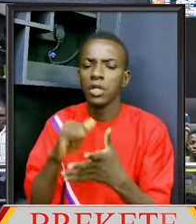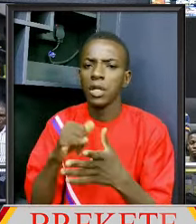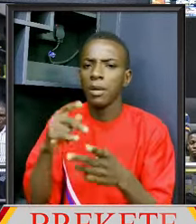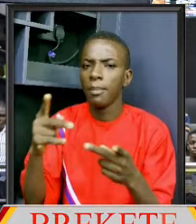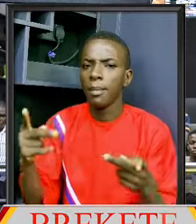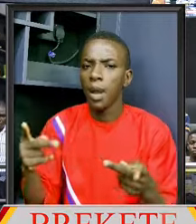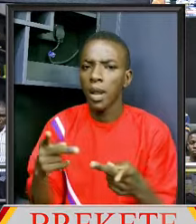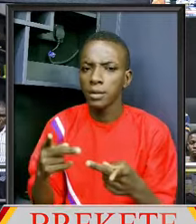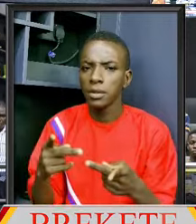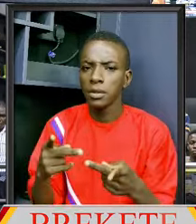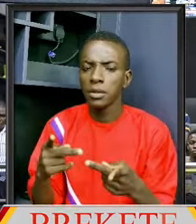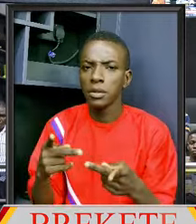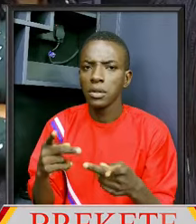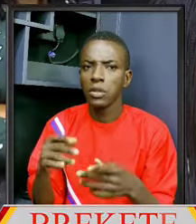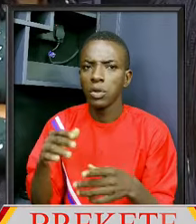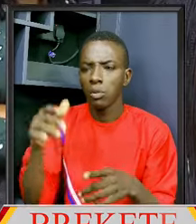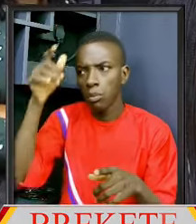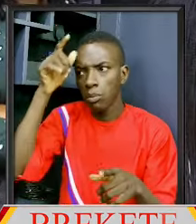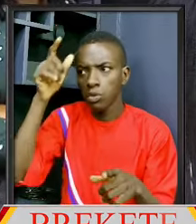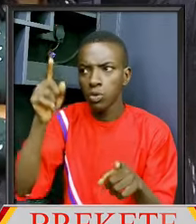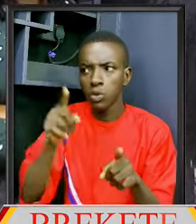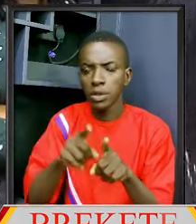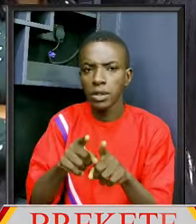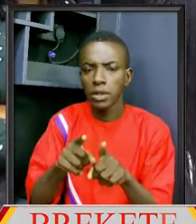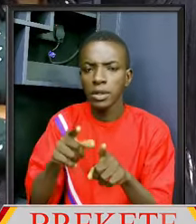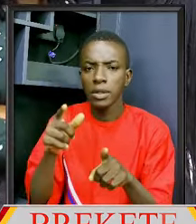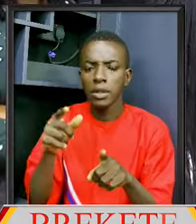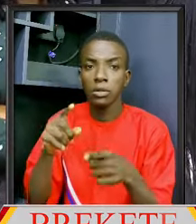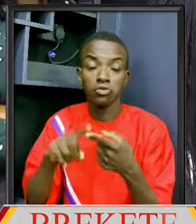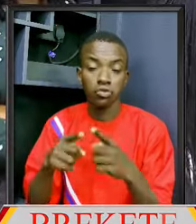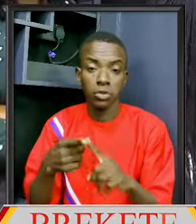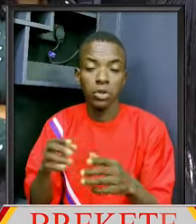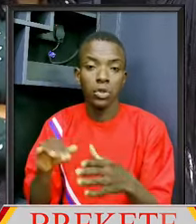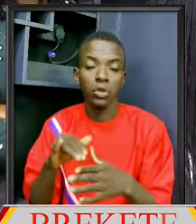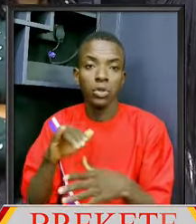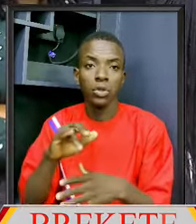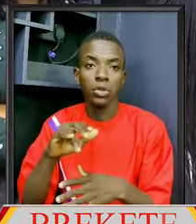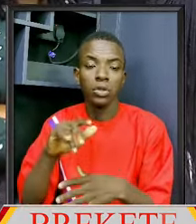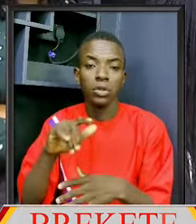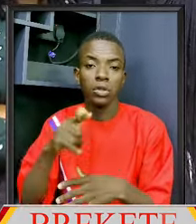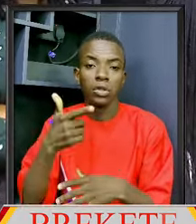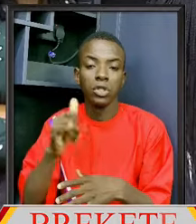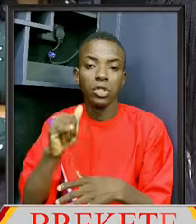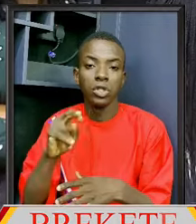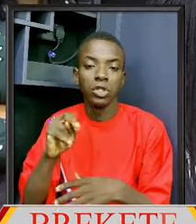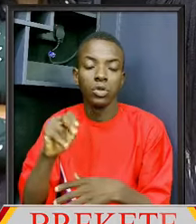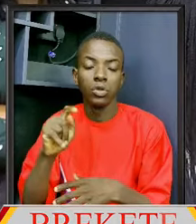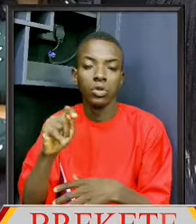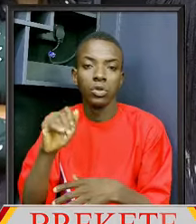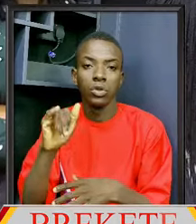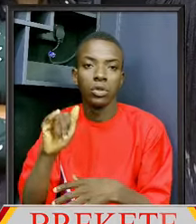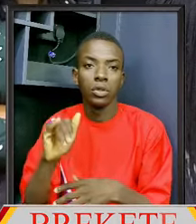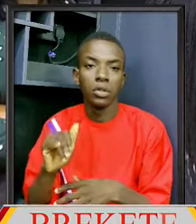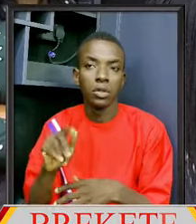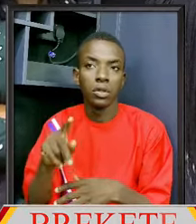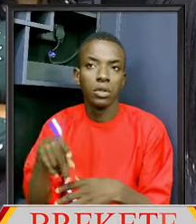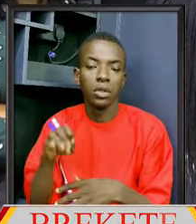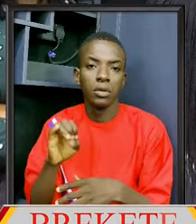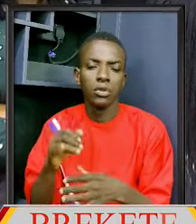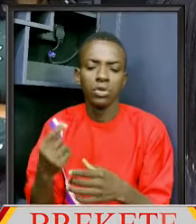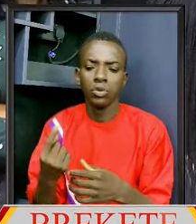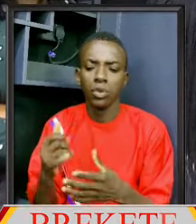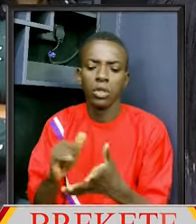to say that place where your brother, or be friend, go do genotype. If to say as small as that lab day, he get